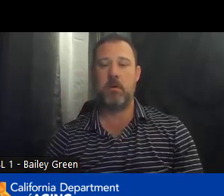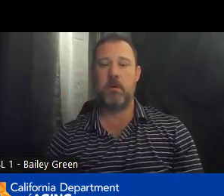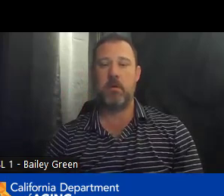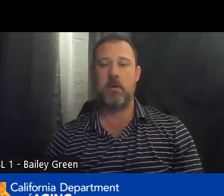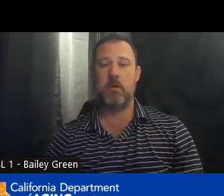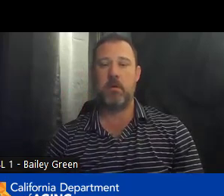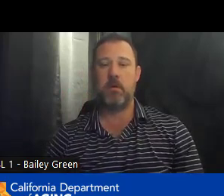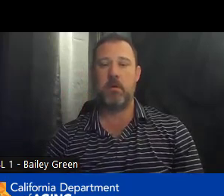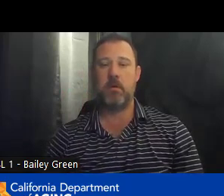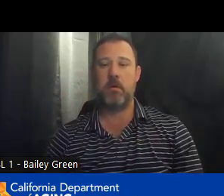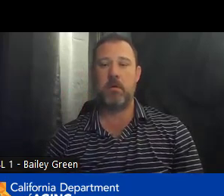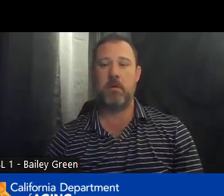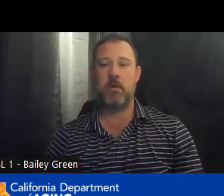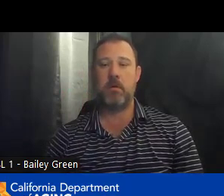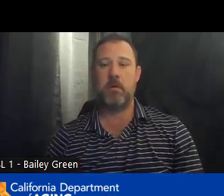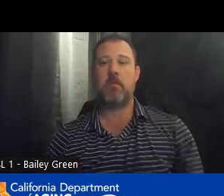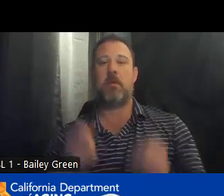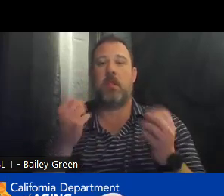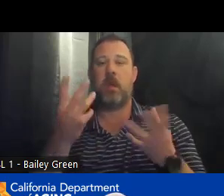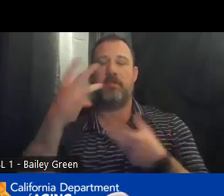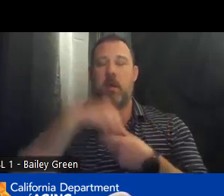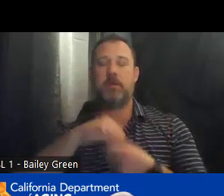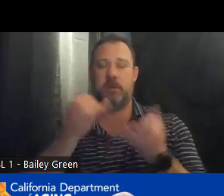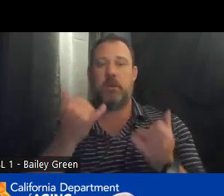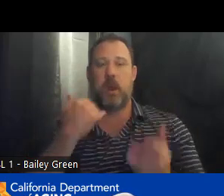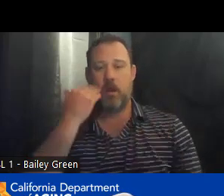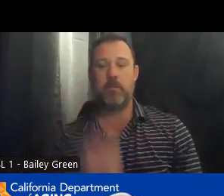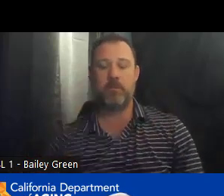Had a lot of content today.